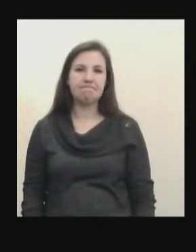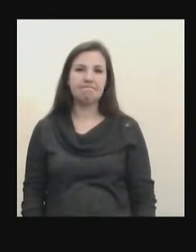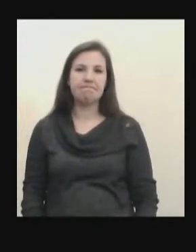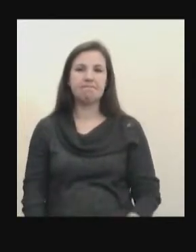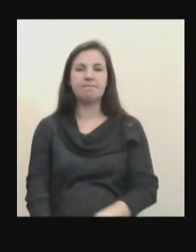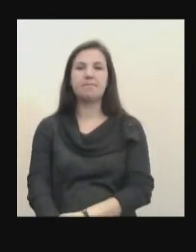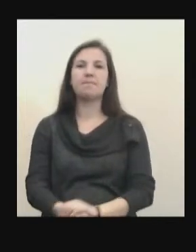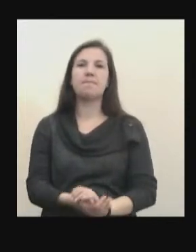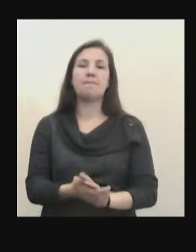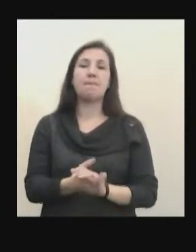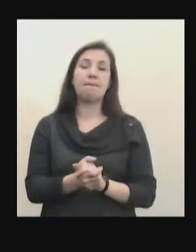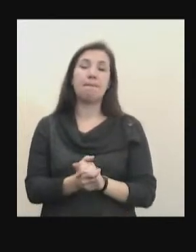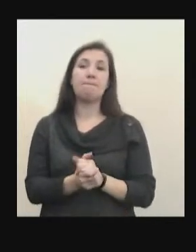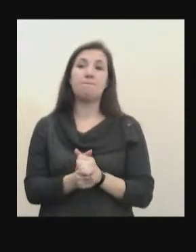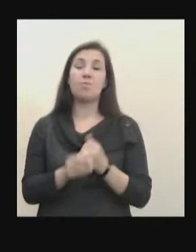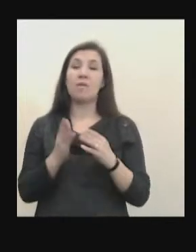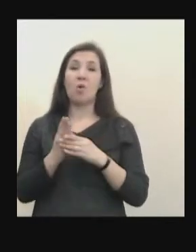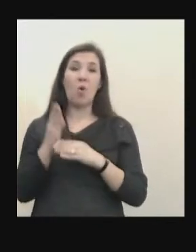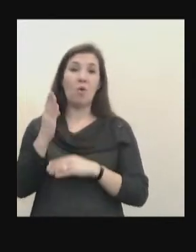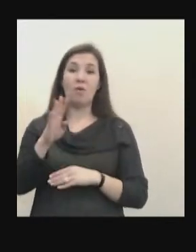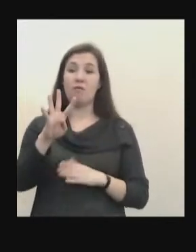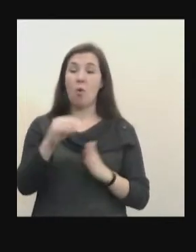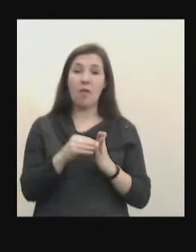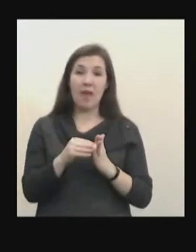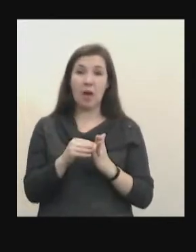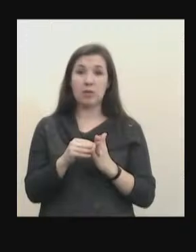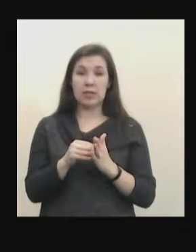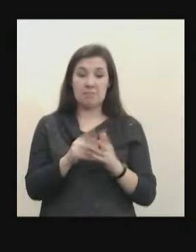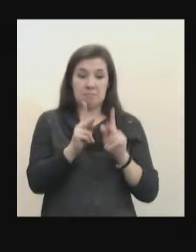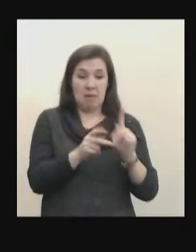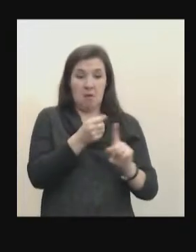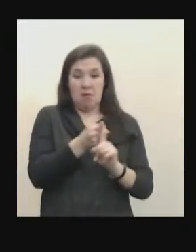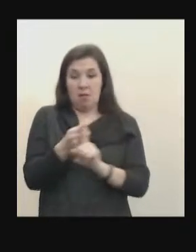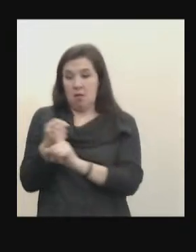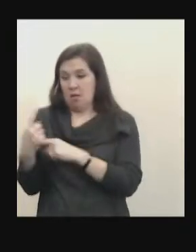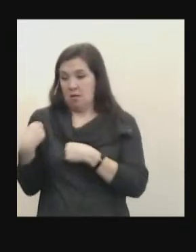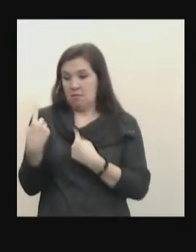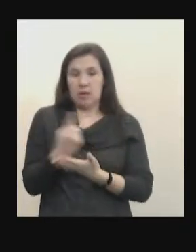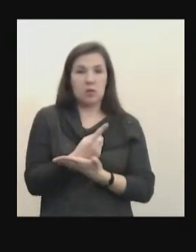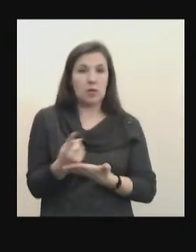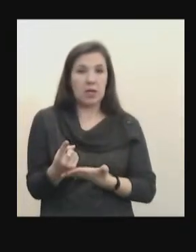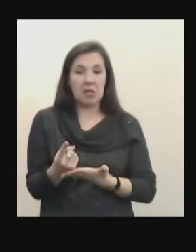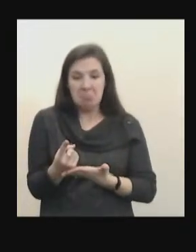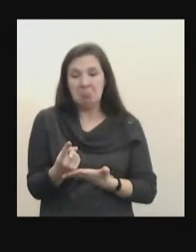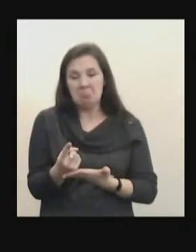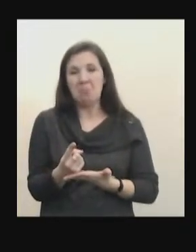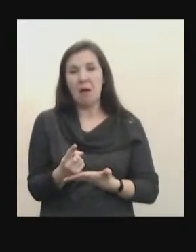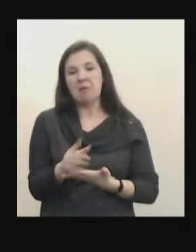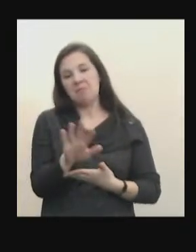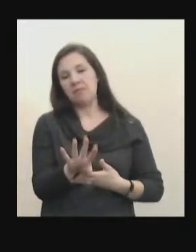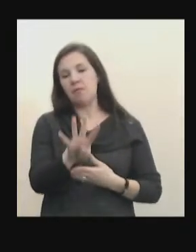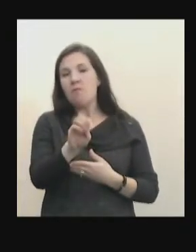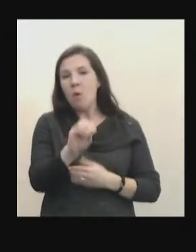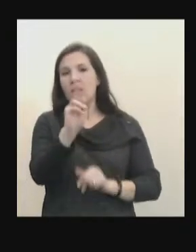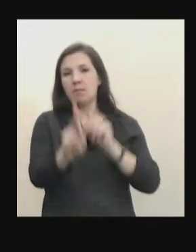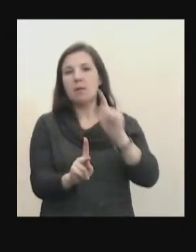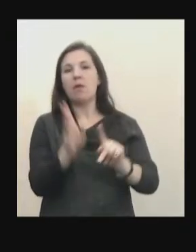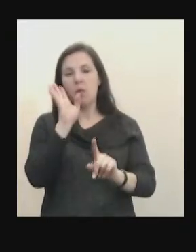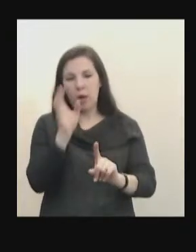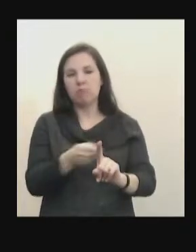We've had over 4,000 cases in a week, in the prior week. There's probably 40 people of those 4,000 cases that will